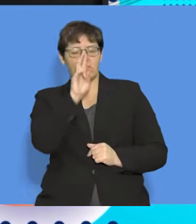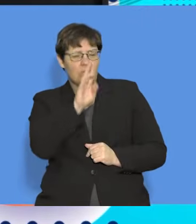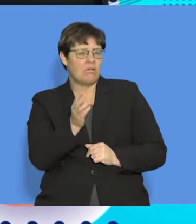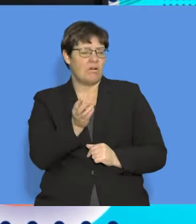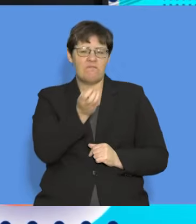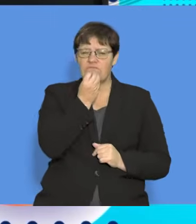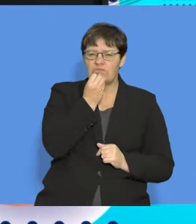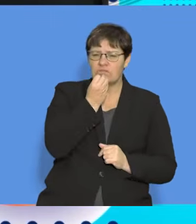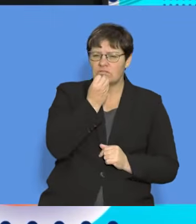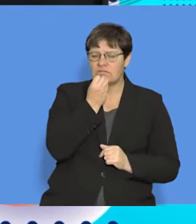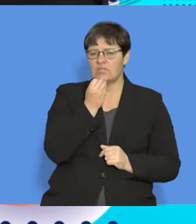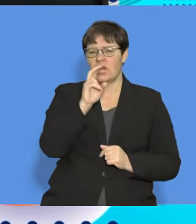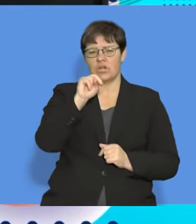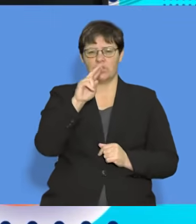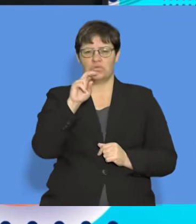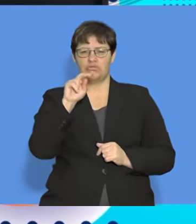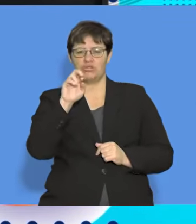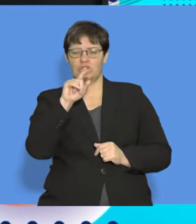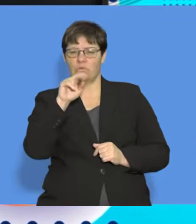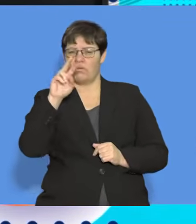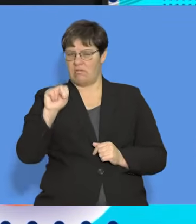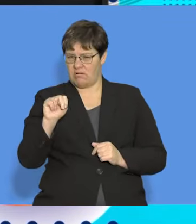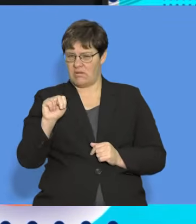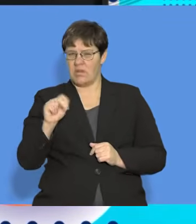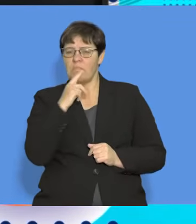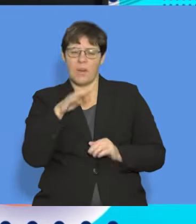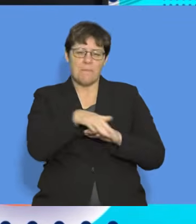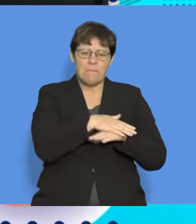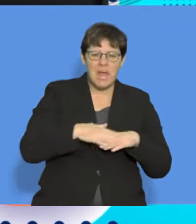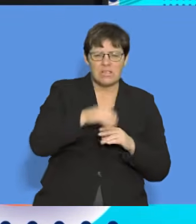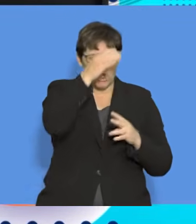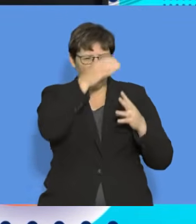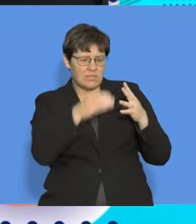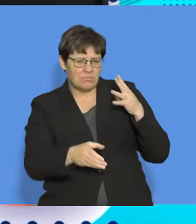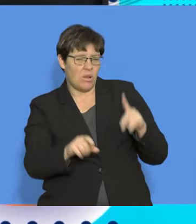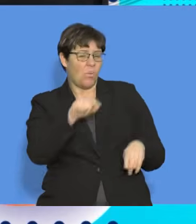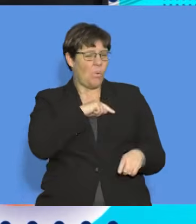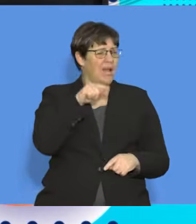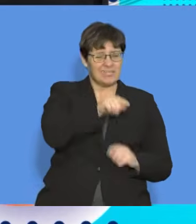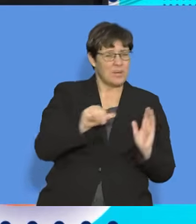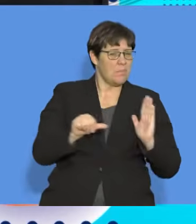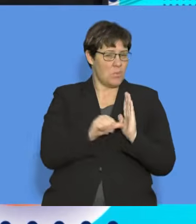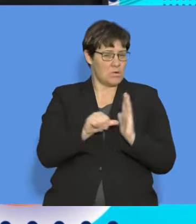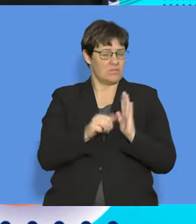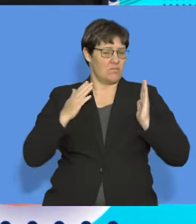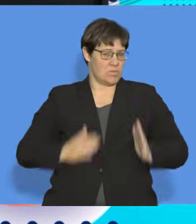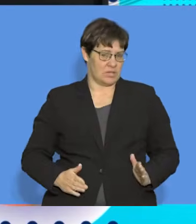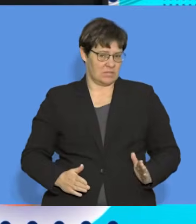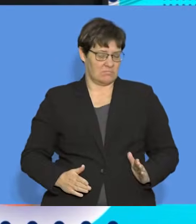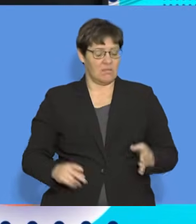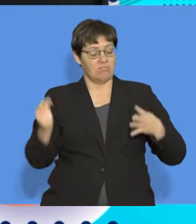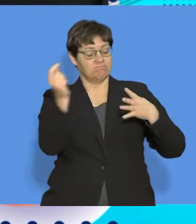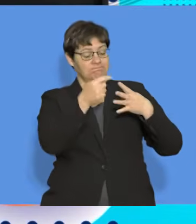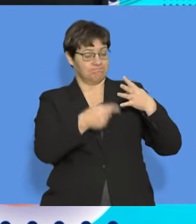on, we've spent some time looking at the basic concepts around nutrition. We looked at why nutrition is important, and we looked at some important